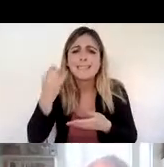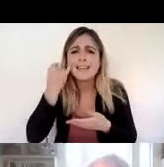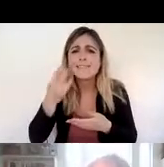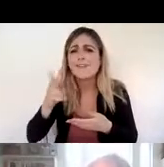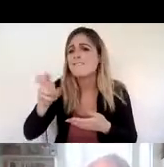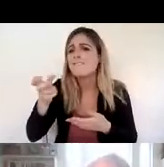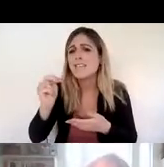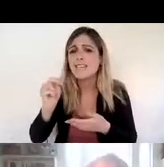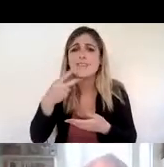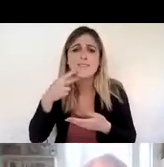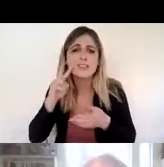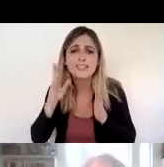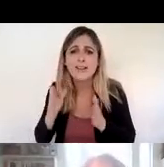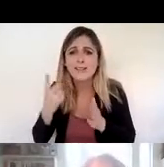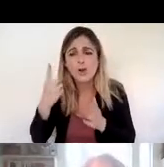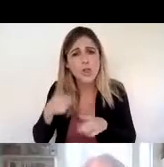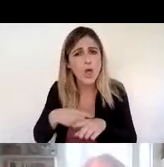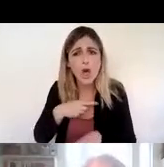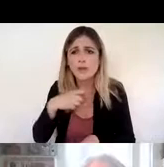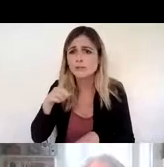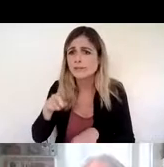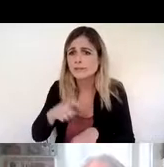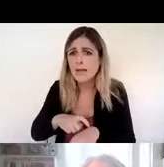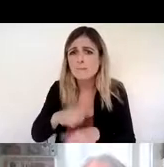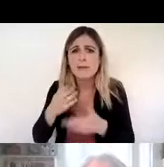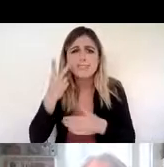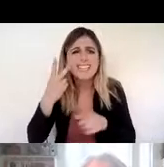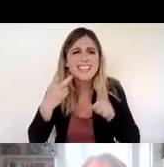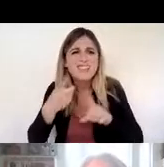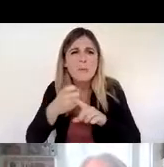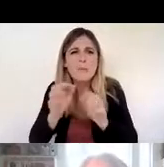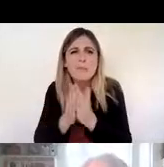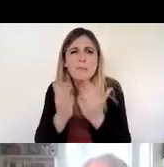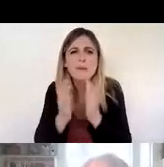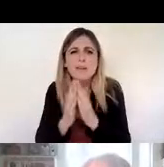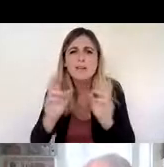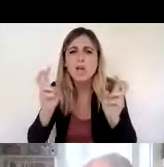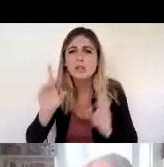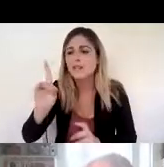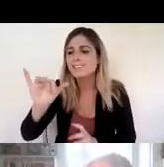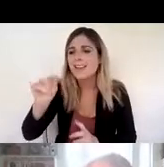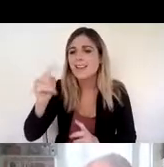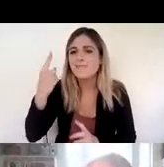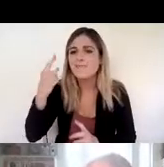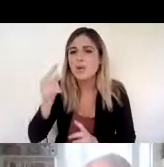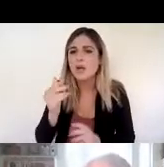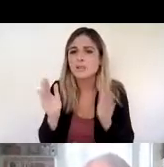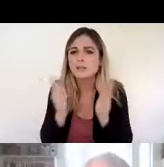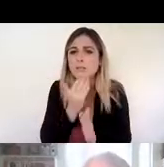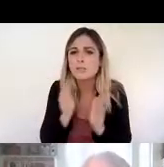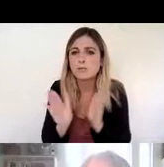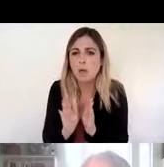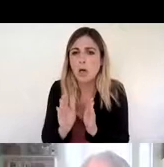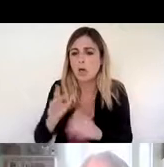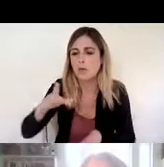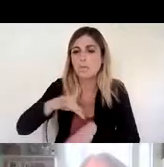scheme. It comes from the book Diet for a Small Planet. We know now, 21st century